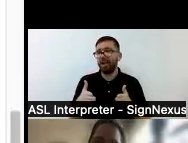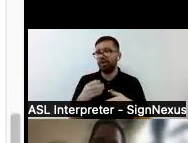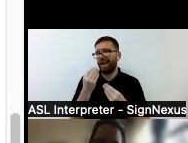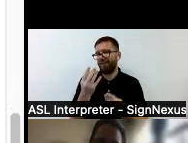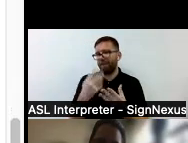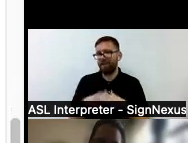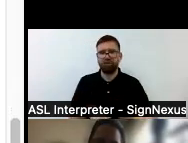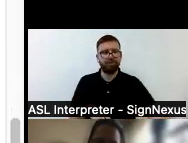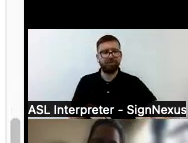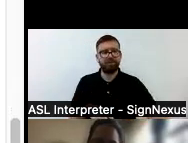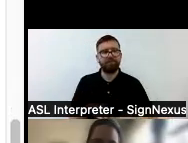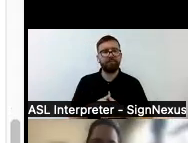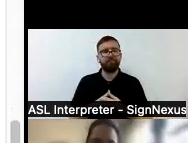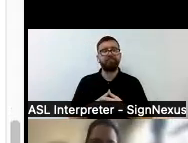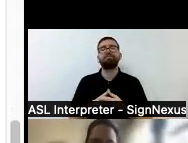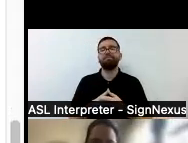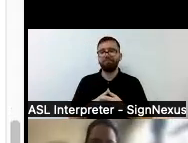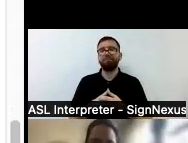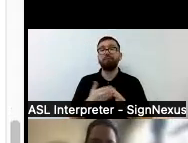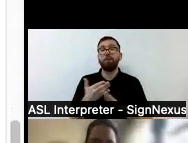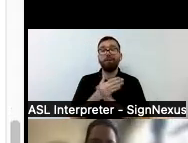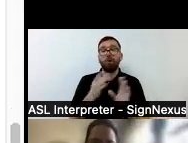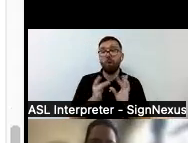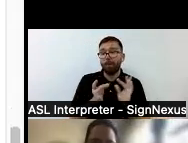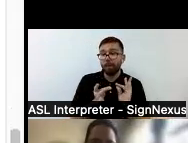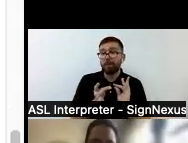So as mentioned, we have basic